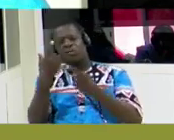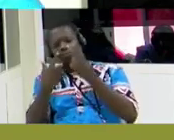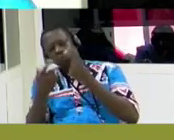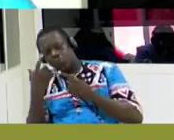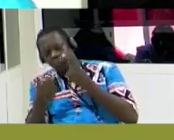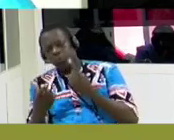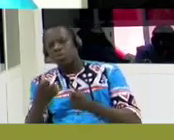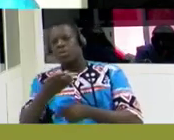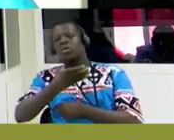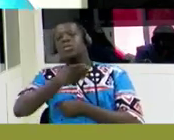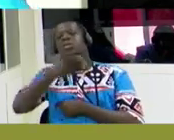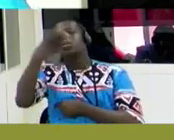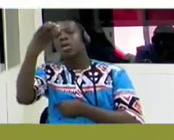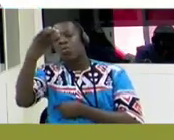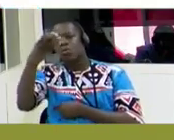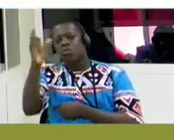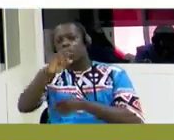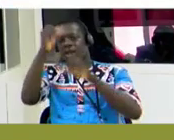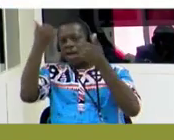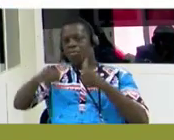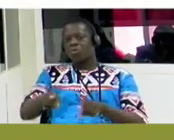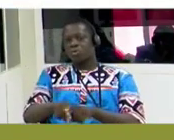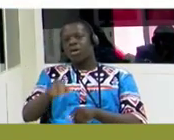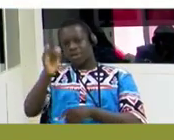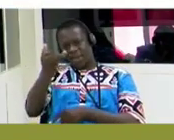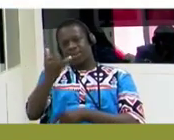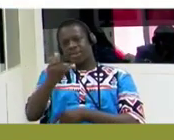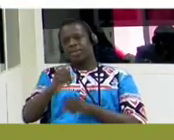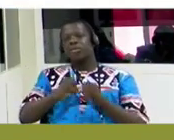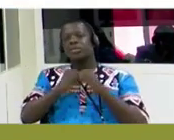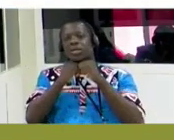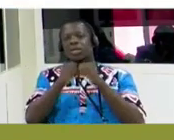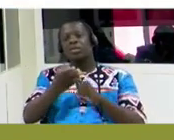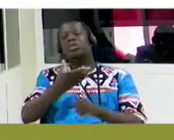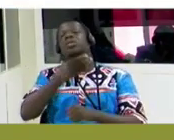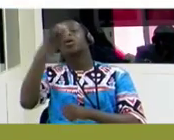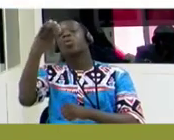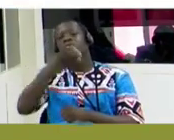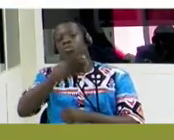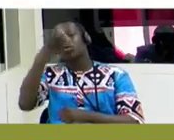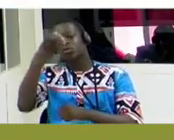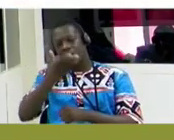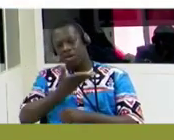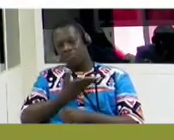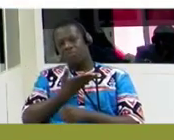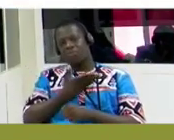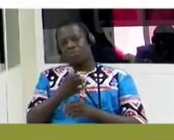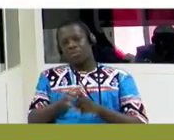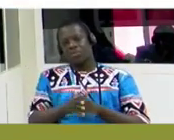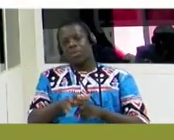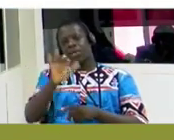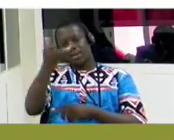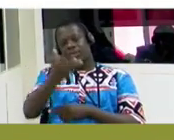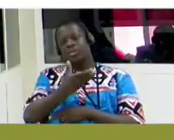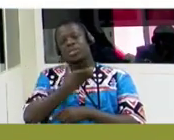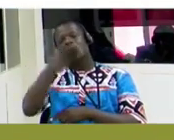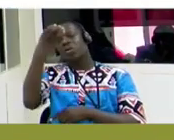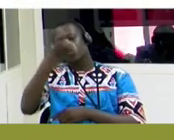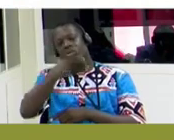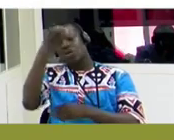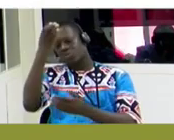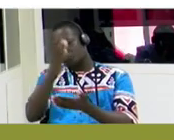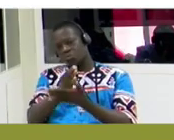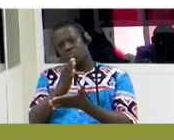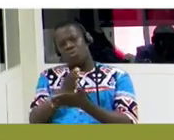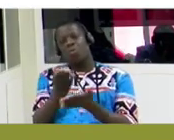shouting? What happened to him? Yeah, he do shout, sir. He do shout. He do shout definitely. Why